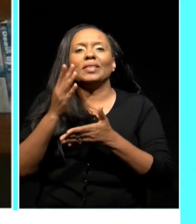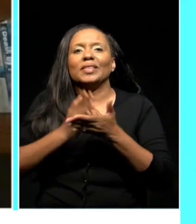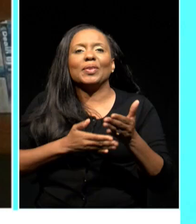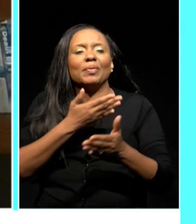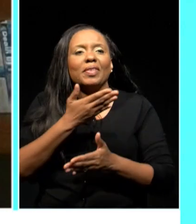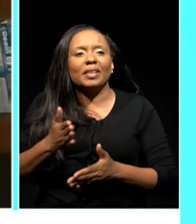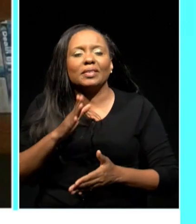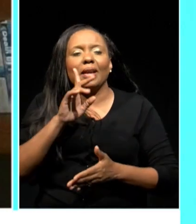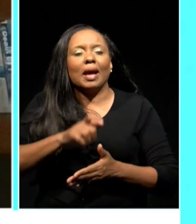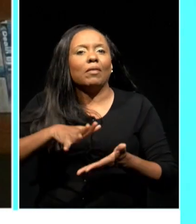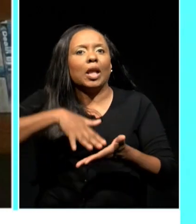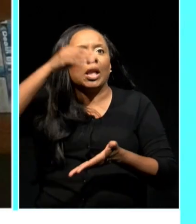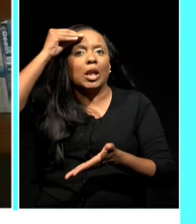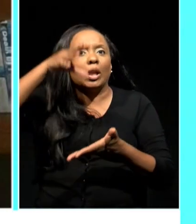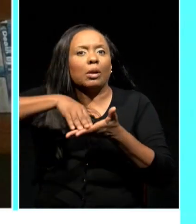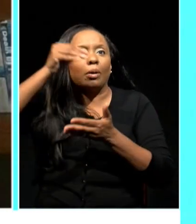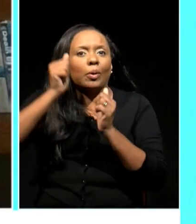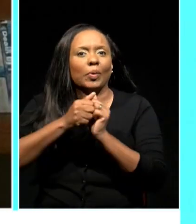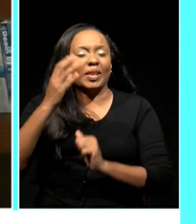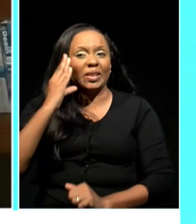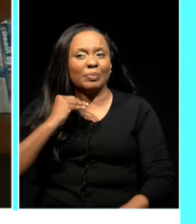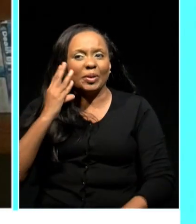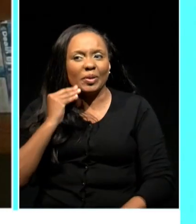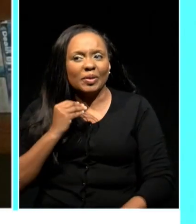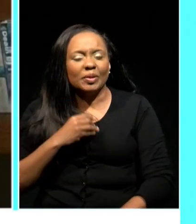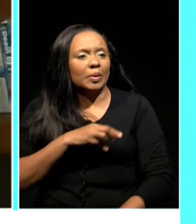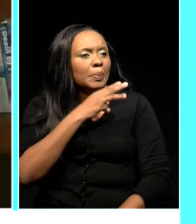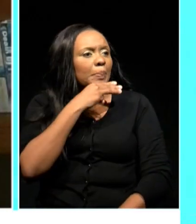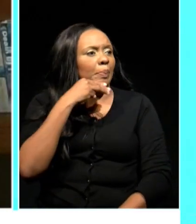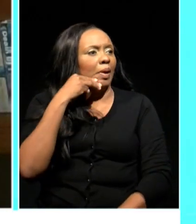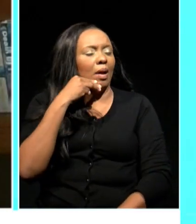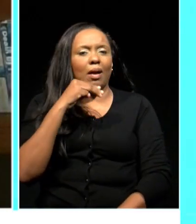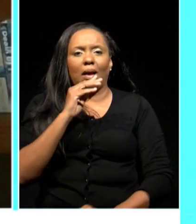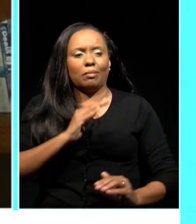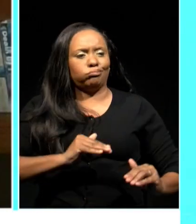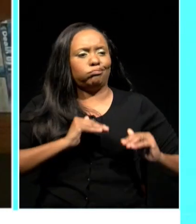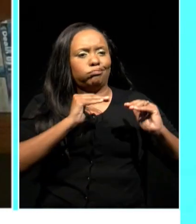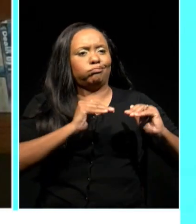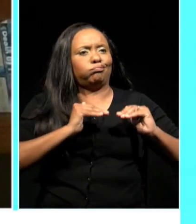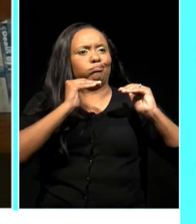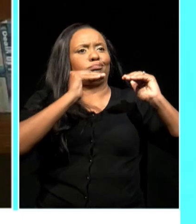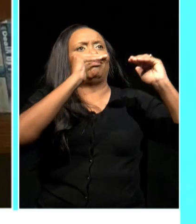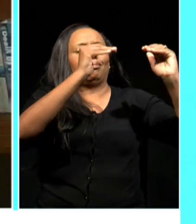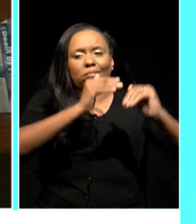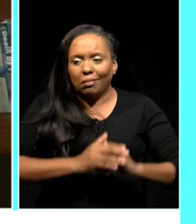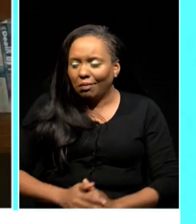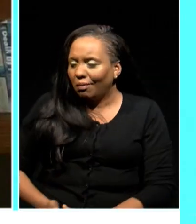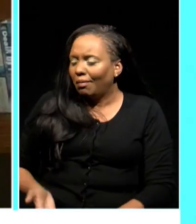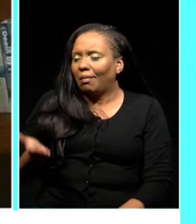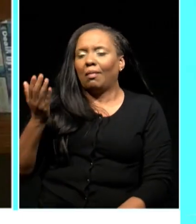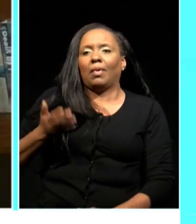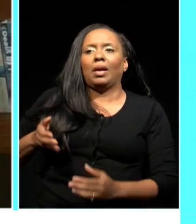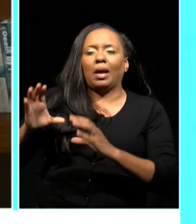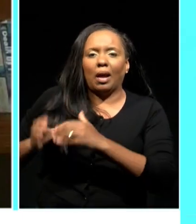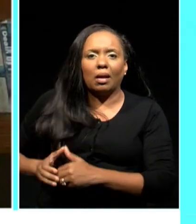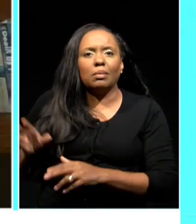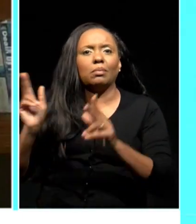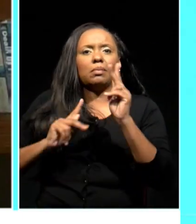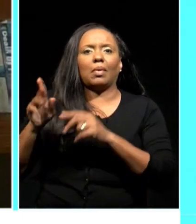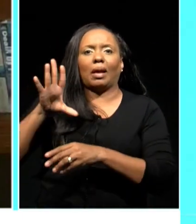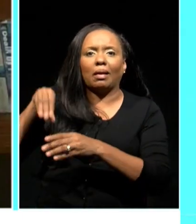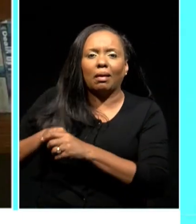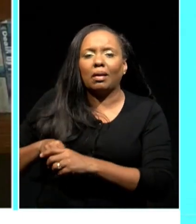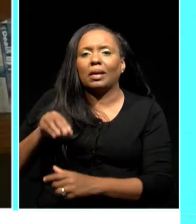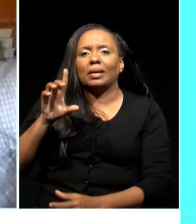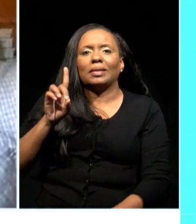Motley, it is an organic thing. So anybody in the Democratic Labour Party that was contesting, and particularly Ms.